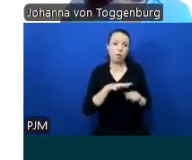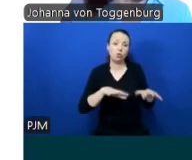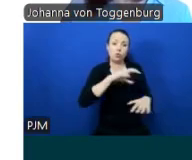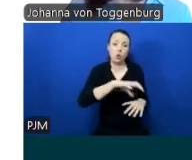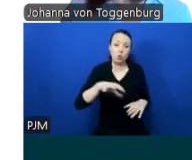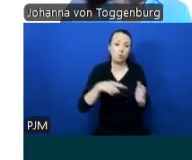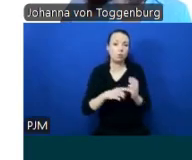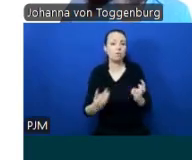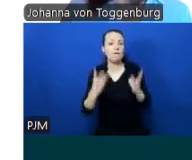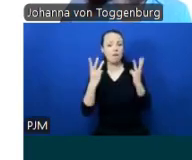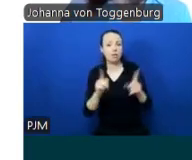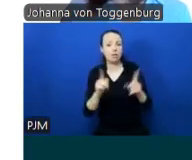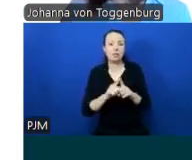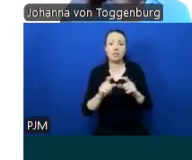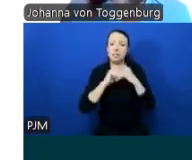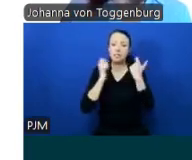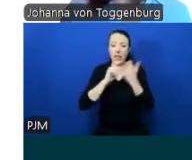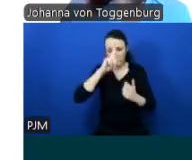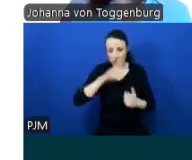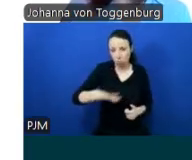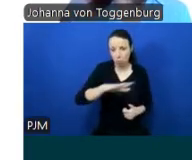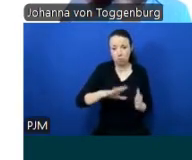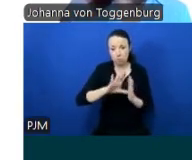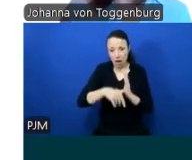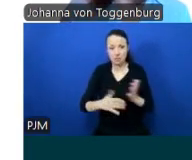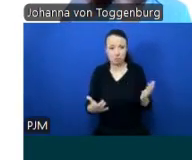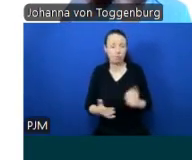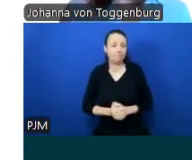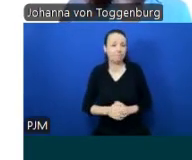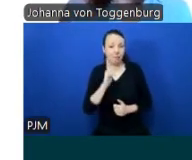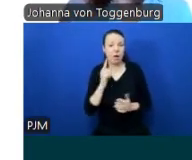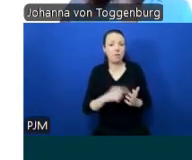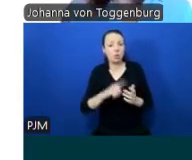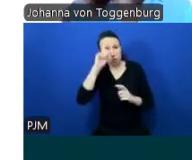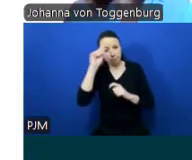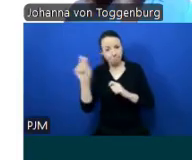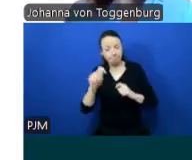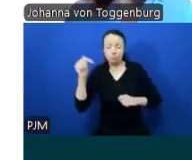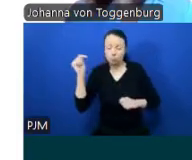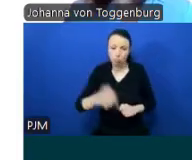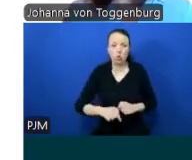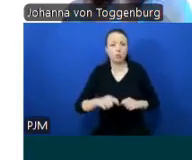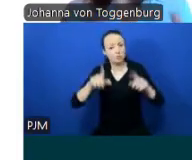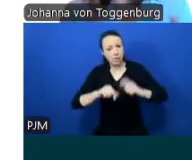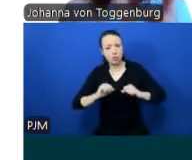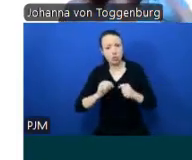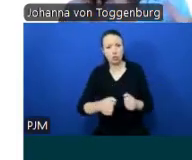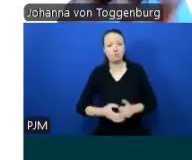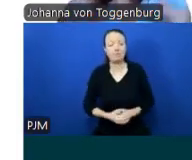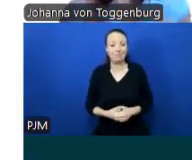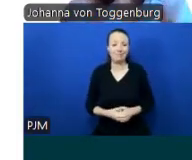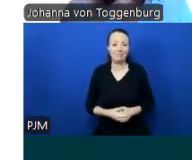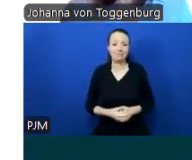agglomerations to take action, and to take action fast. Now, the starting point